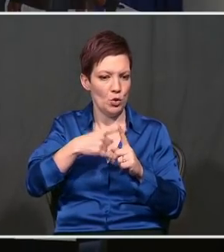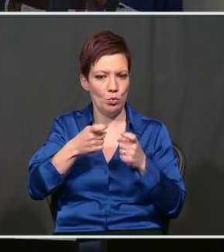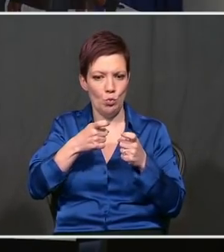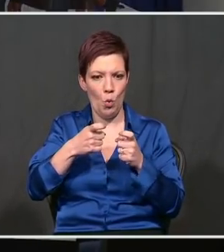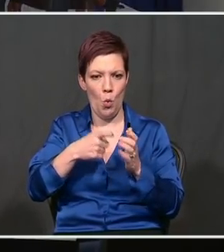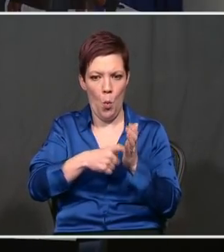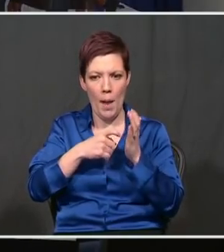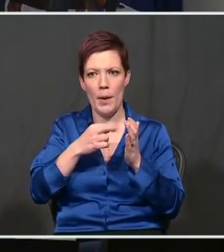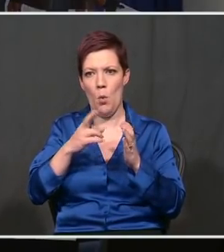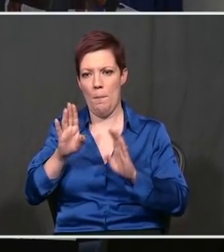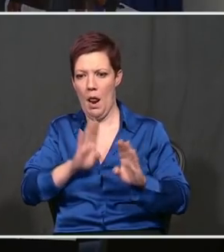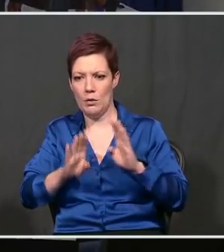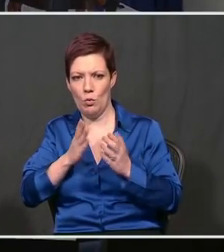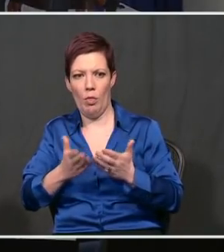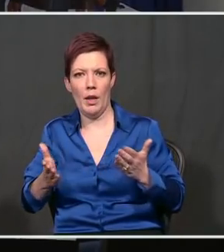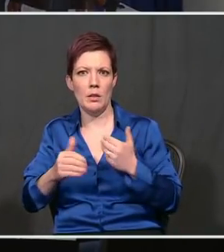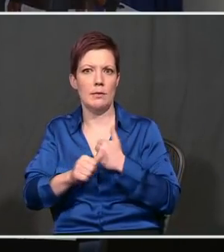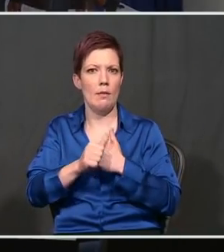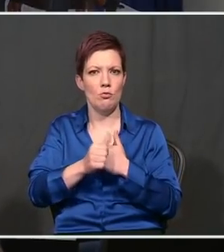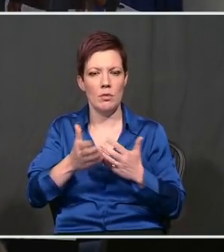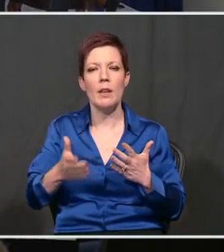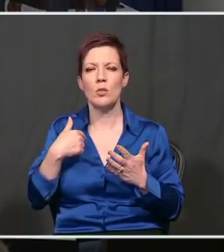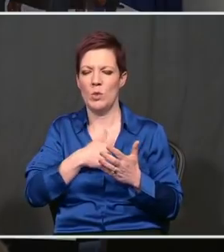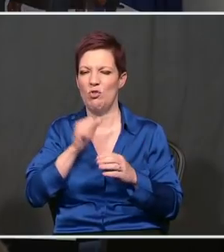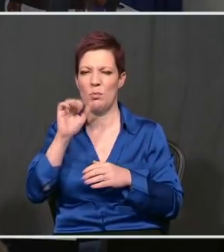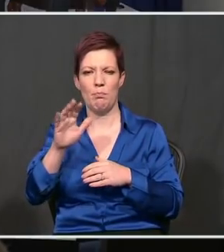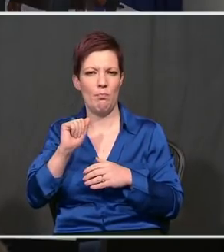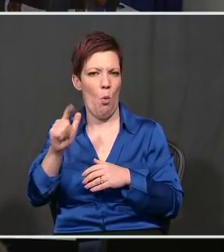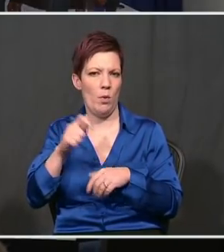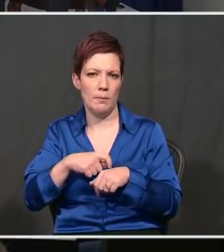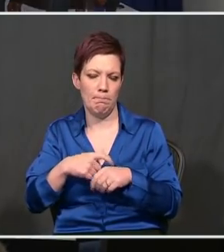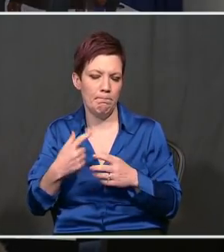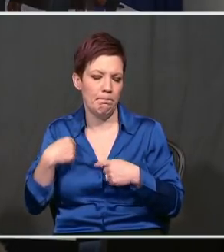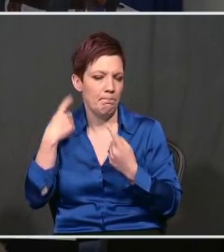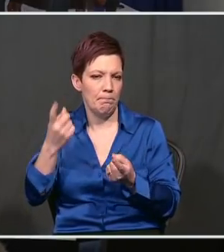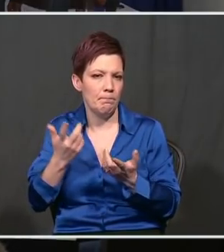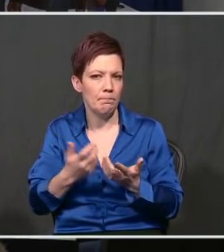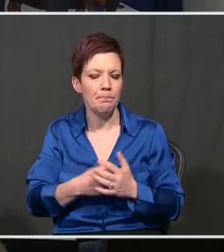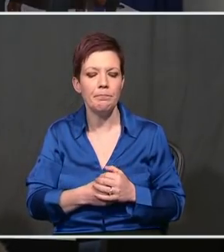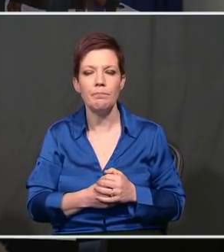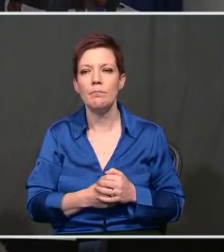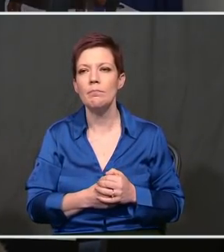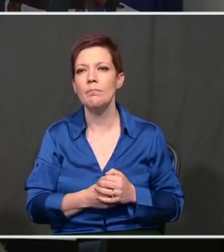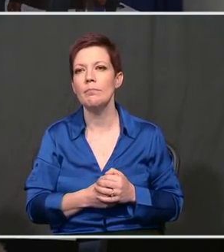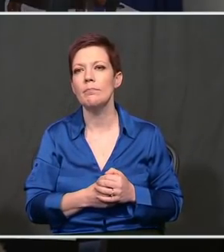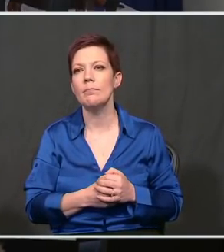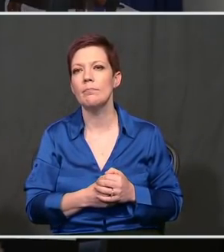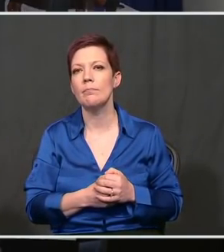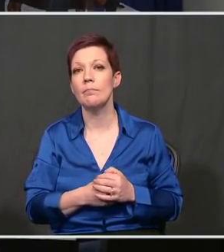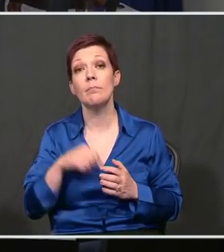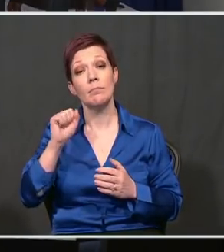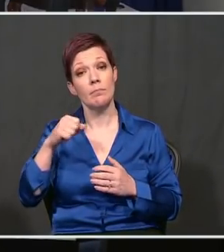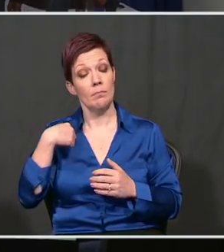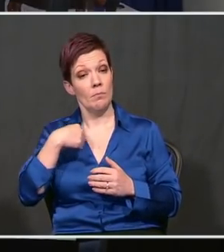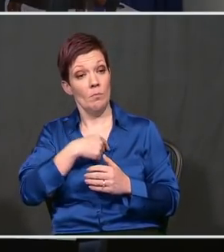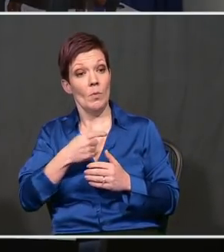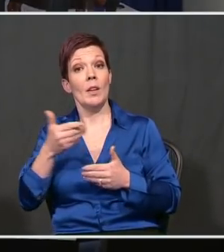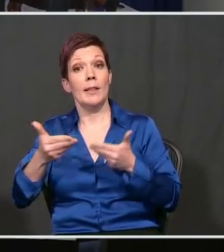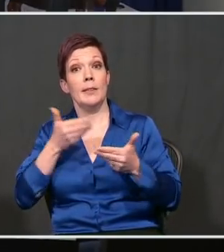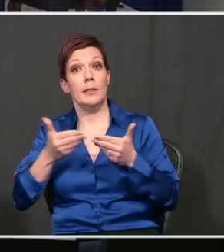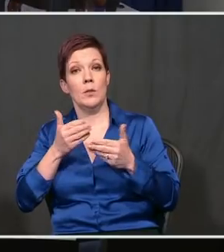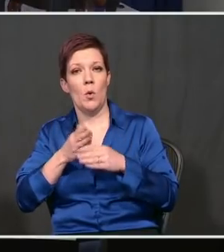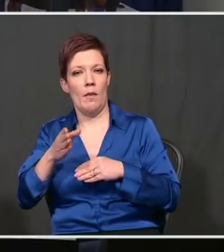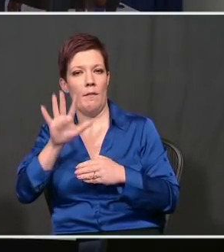year. Mark, anything from your side? You know, we, because of the ramp up of hiring, over 5,000 new employees this